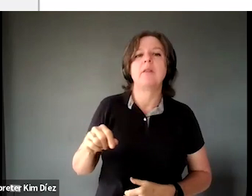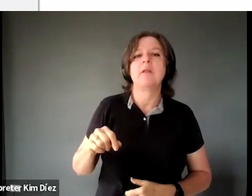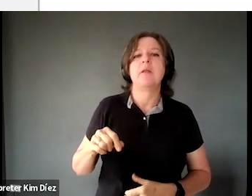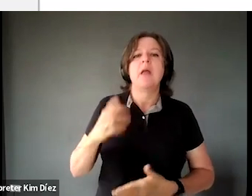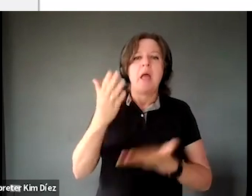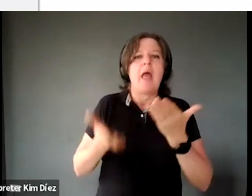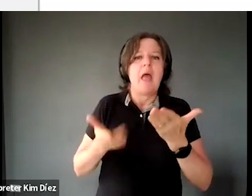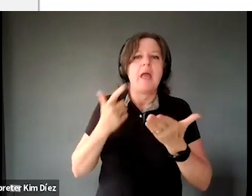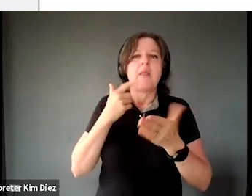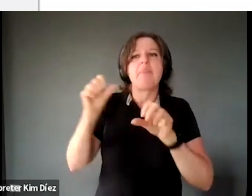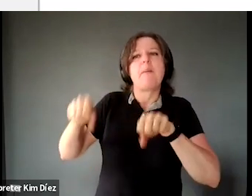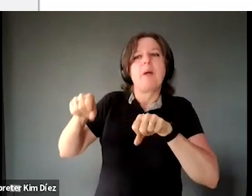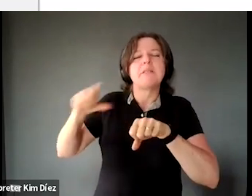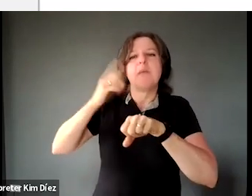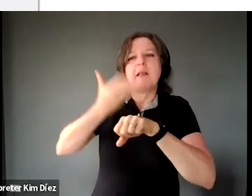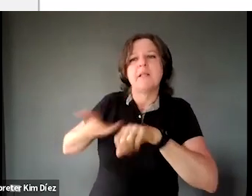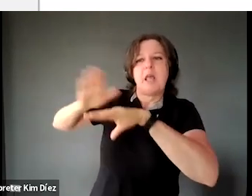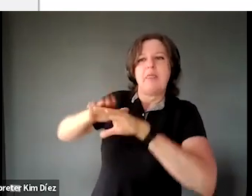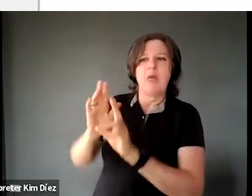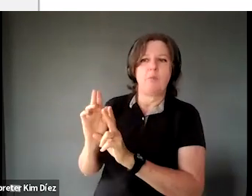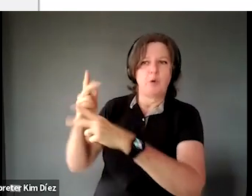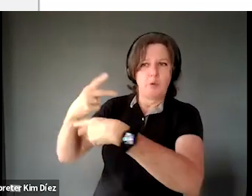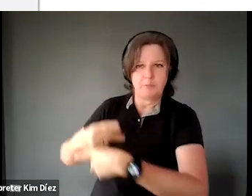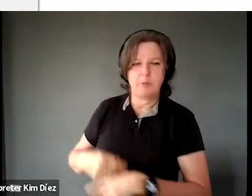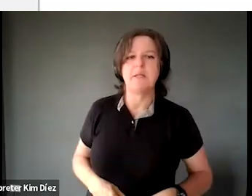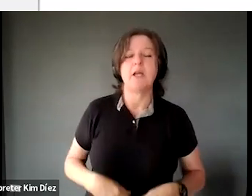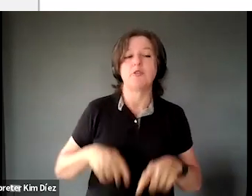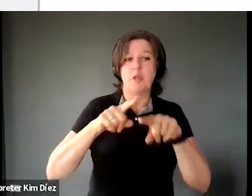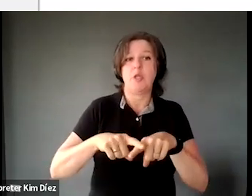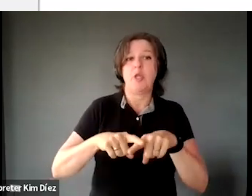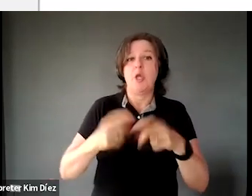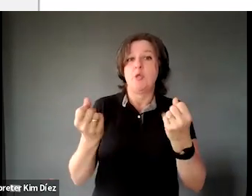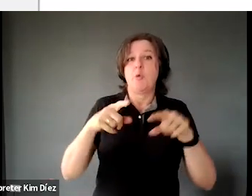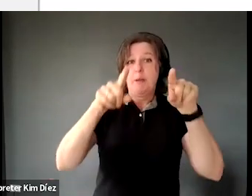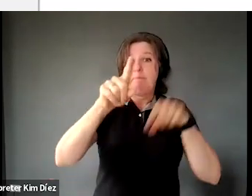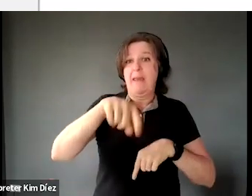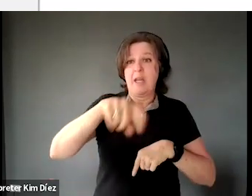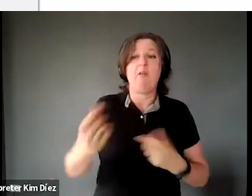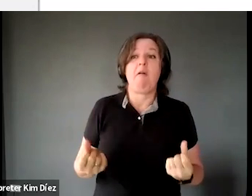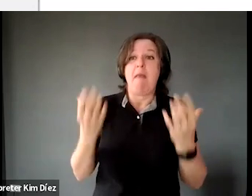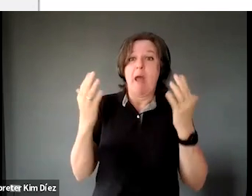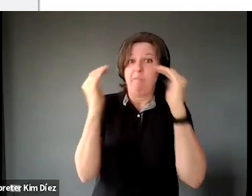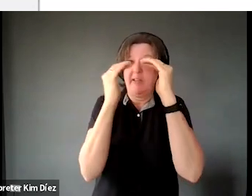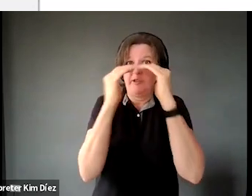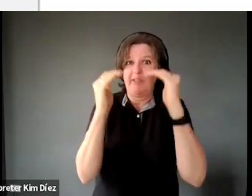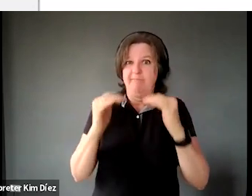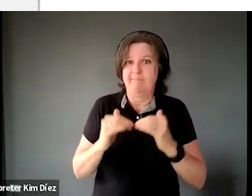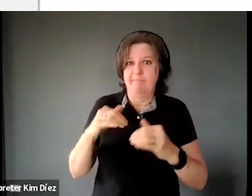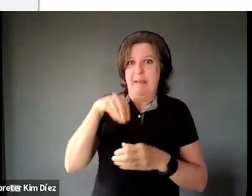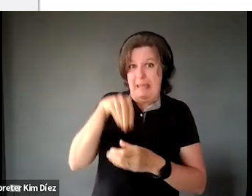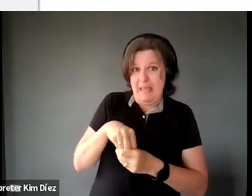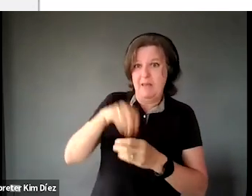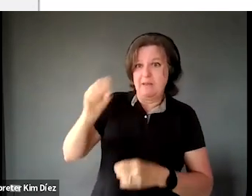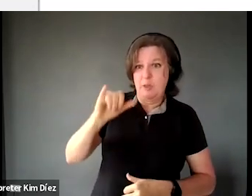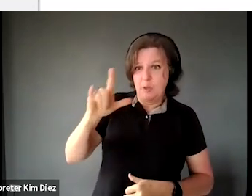soil and what is the probability of increase in production based on that. So based on the levels that I have in the soil,